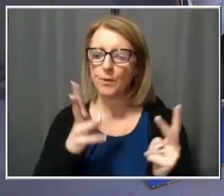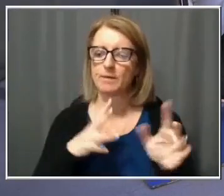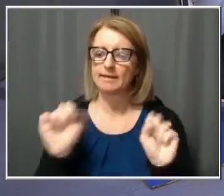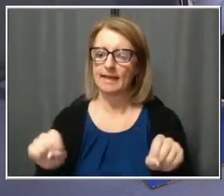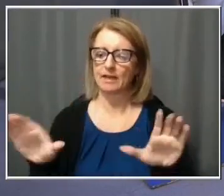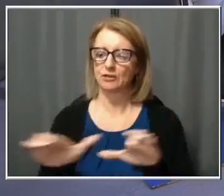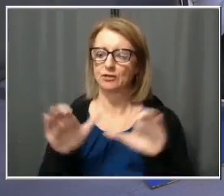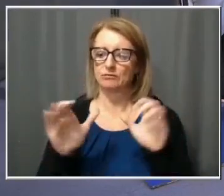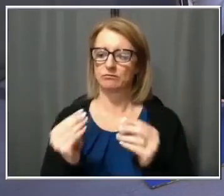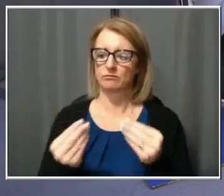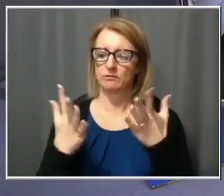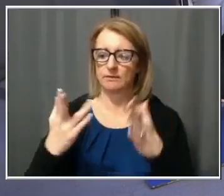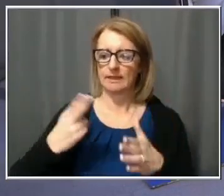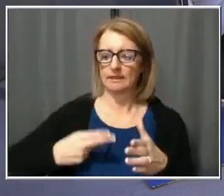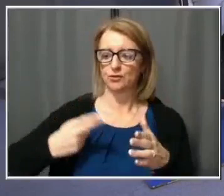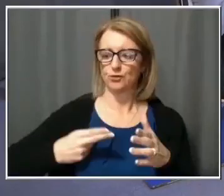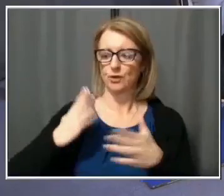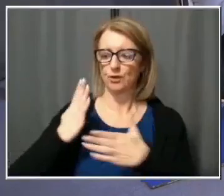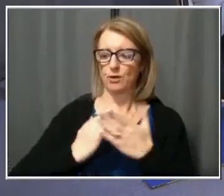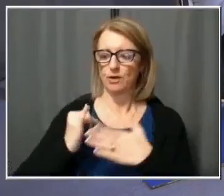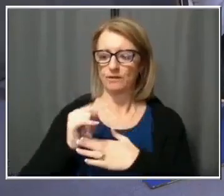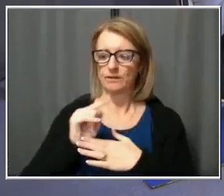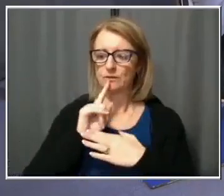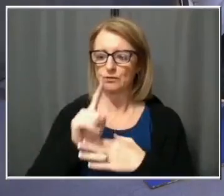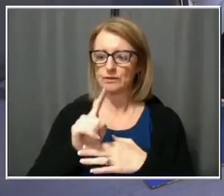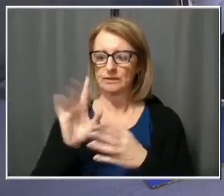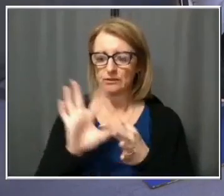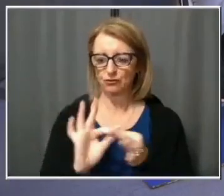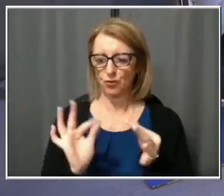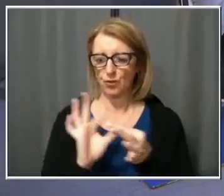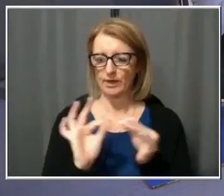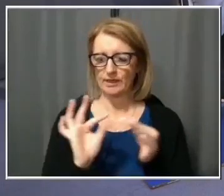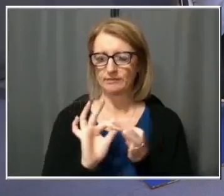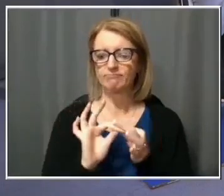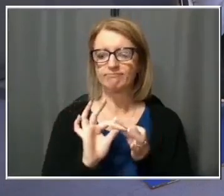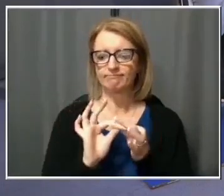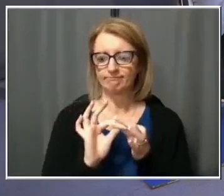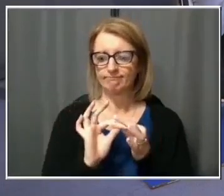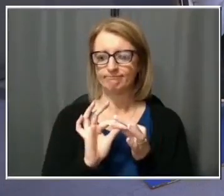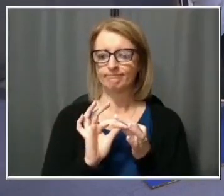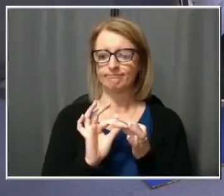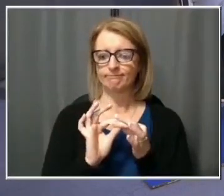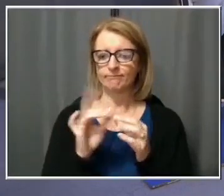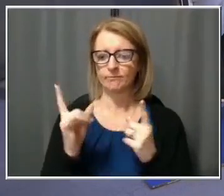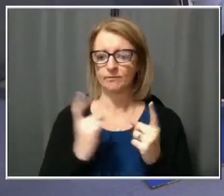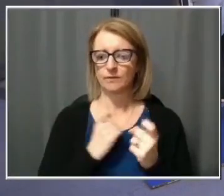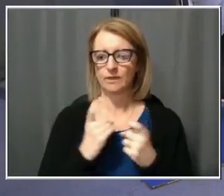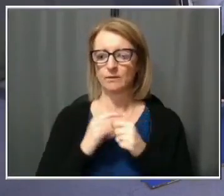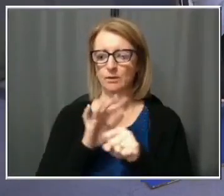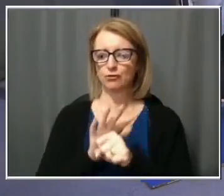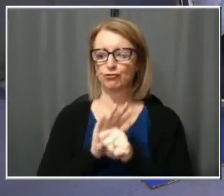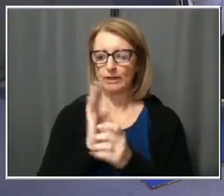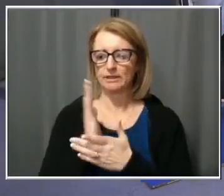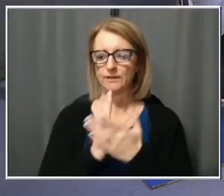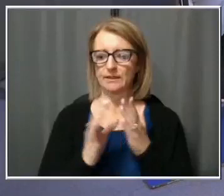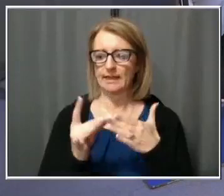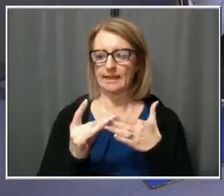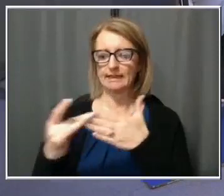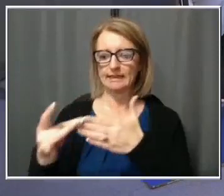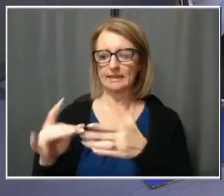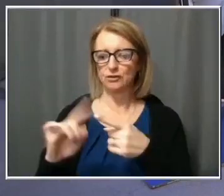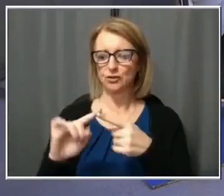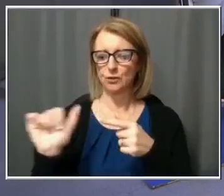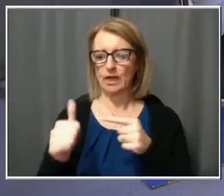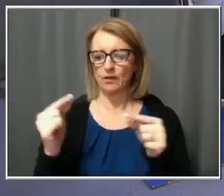up the historical aspect of it, because it's quite a story, right? It is. Question about stress fractures. Can it lead to another